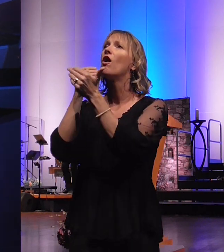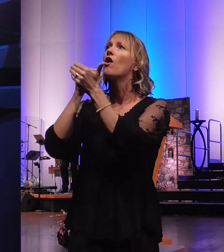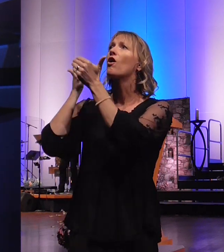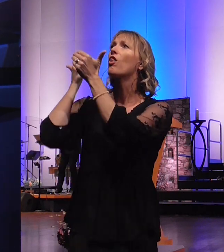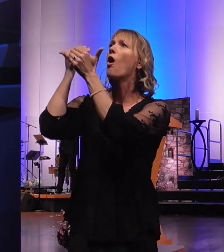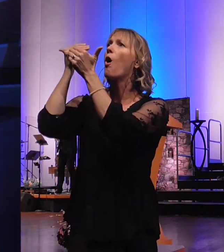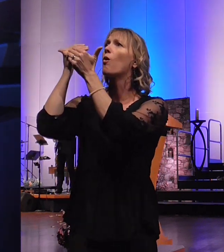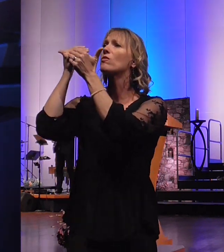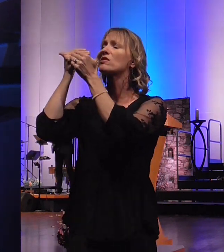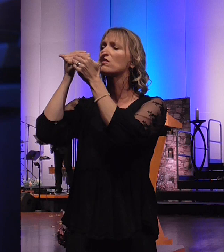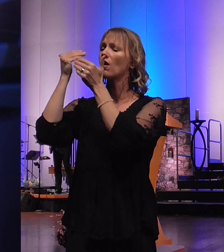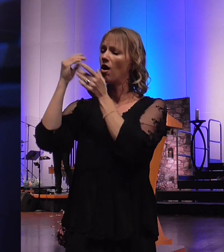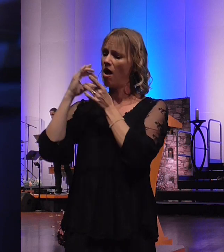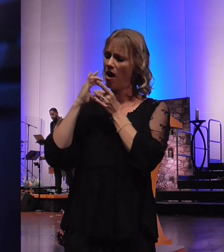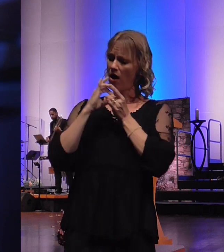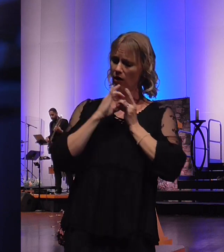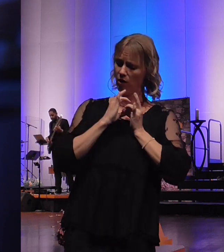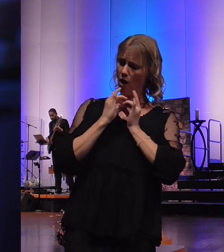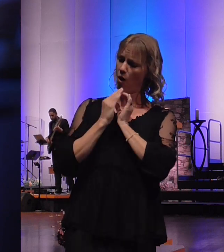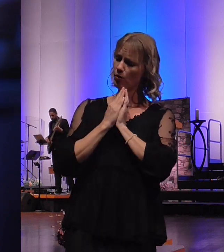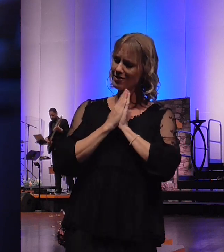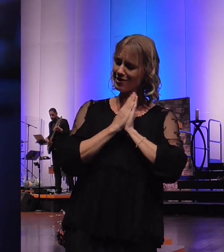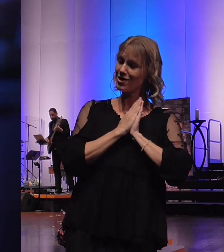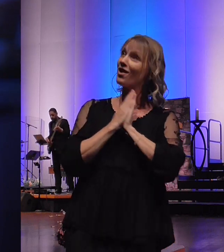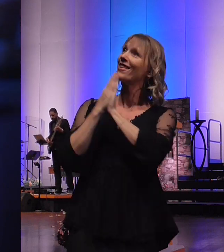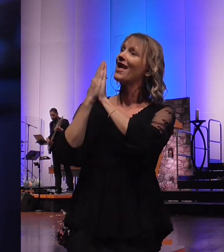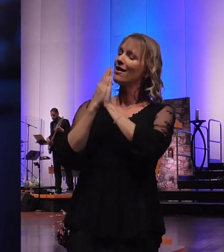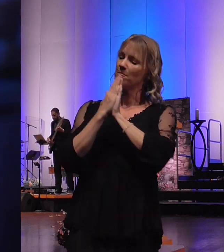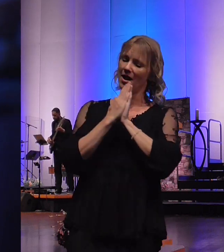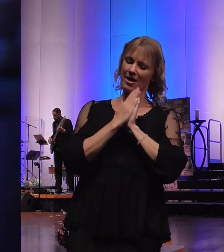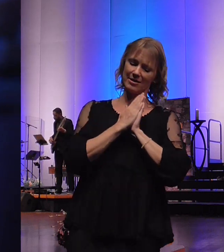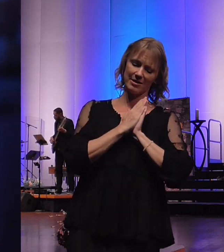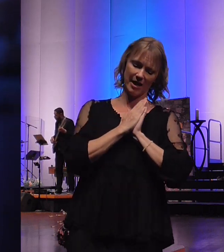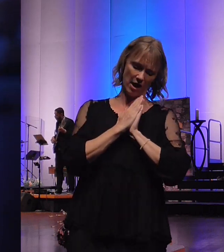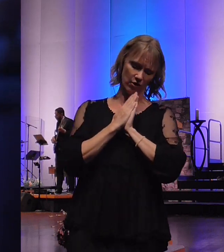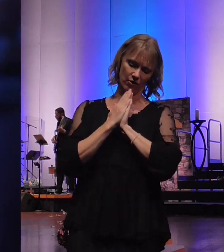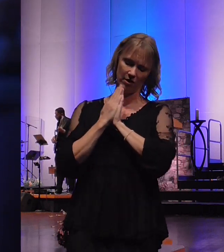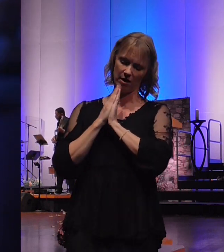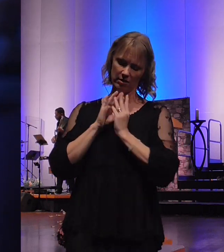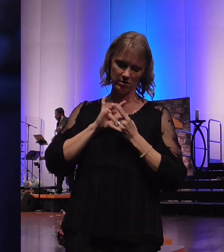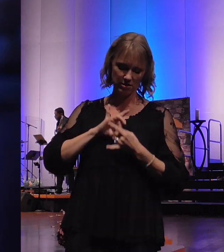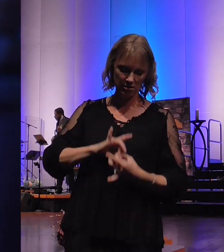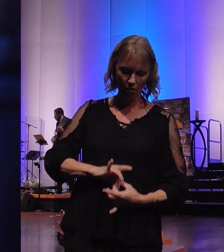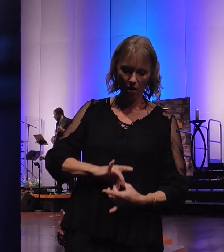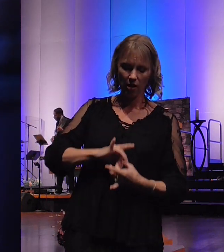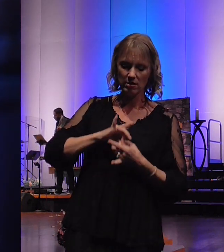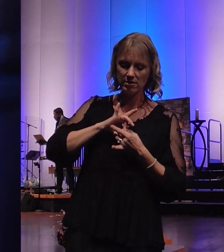closer, closer, closer to my sacred source.